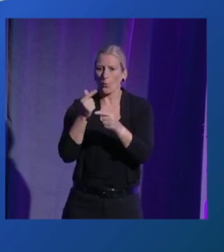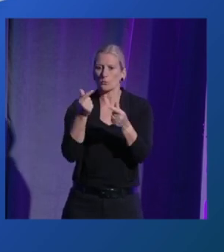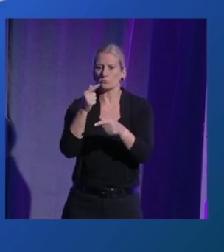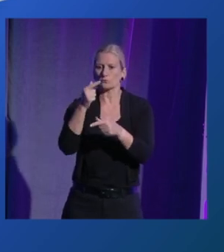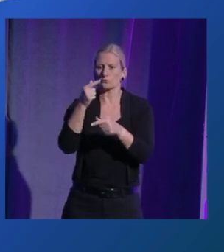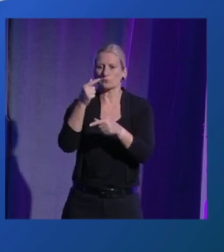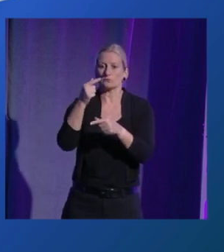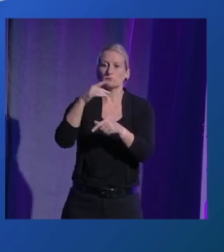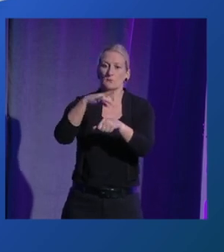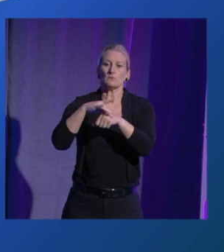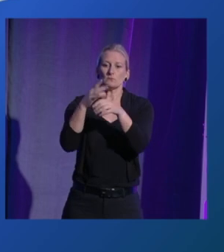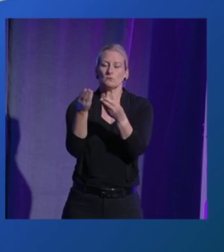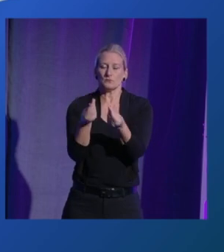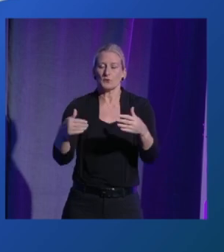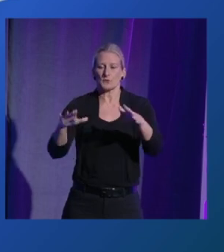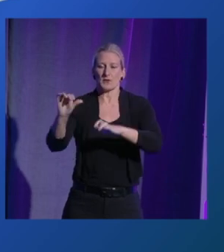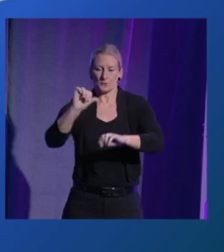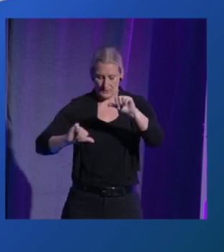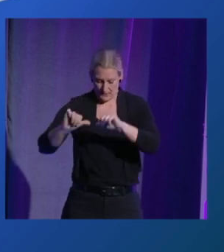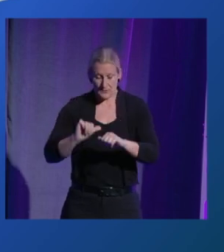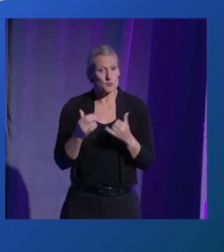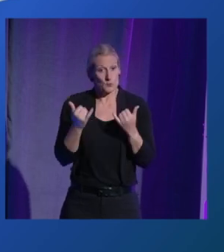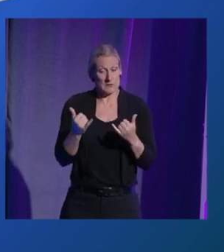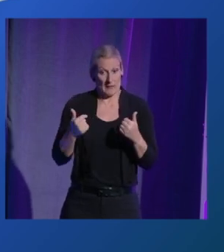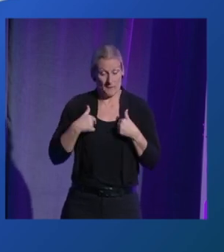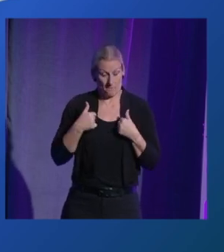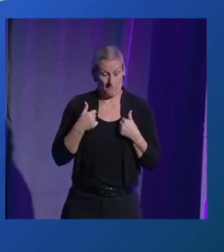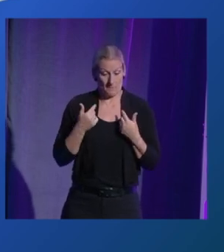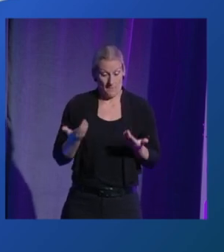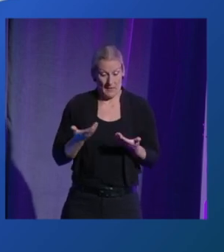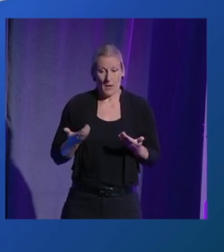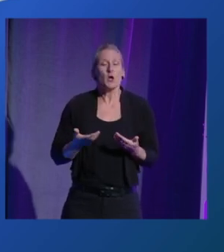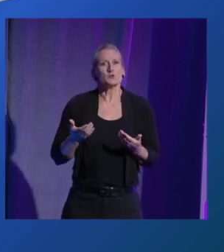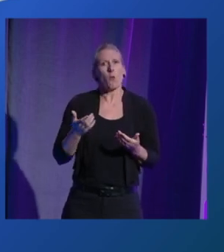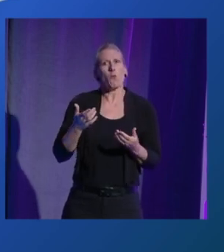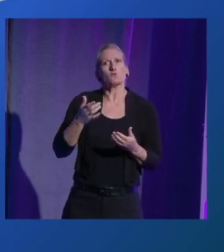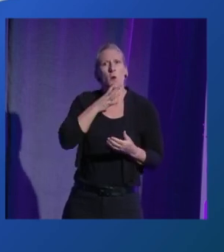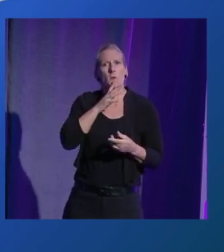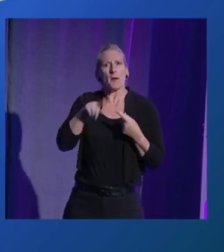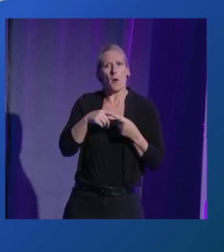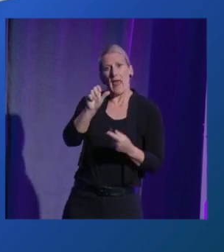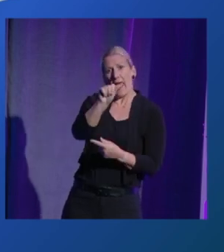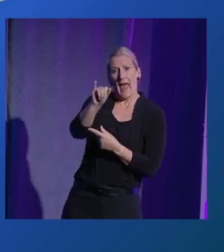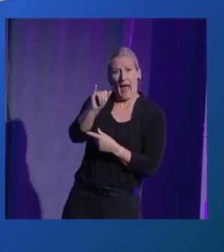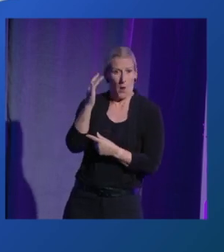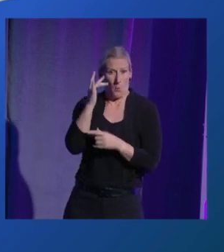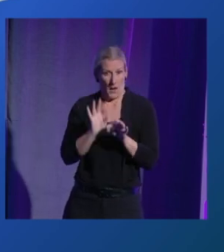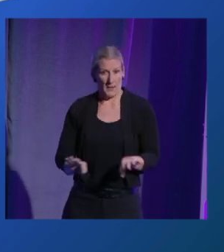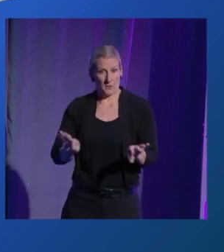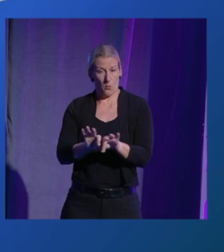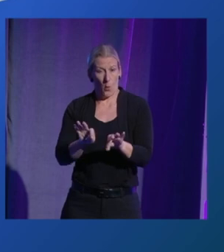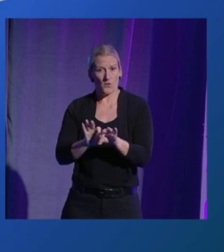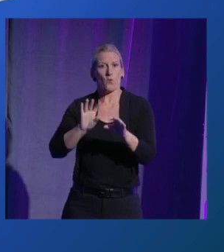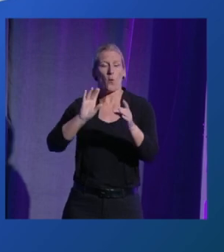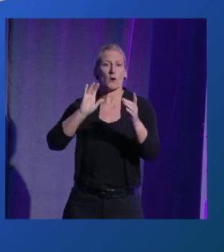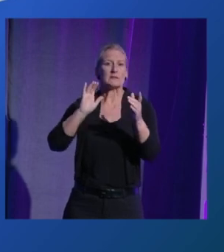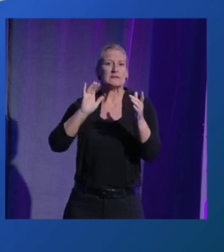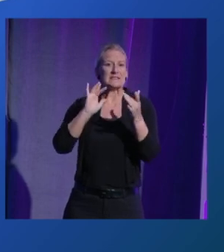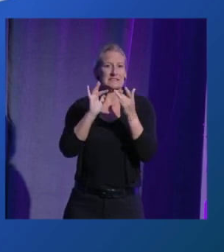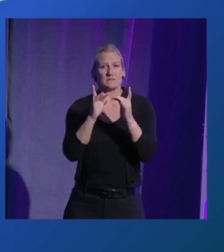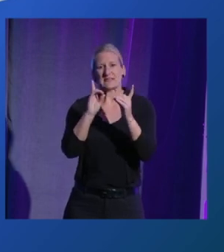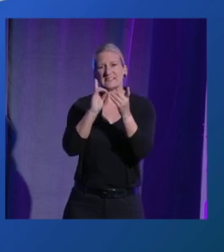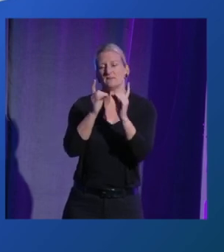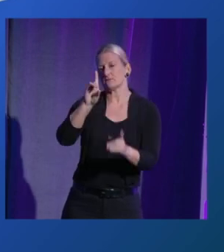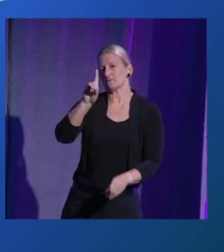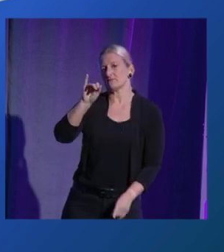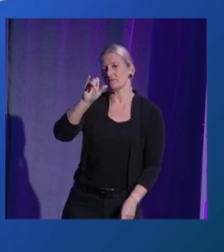about is uh T spatial Ai and why and and why it's important for digital EG